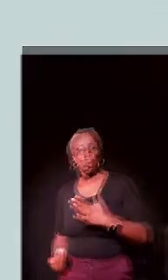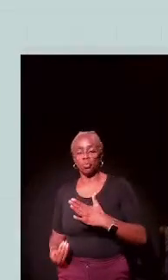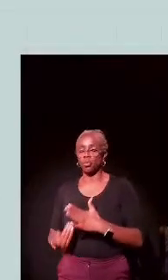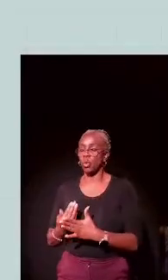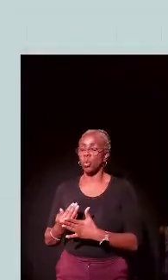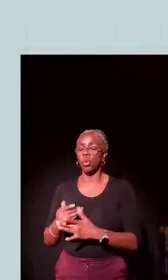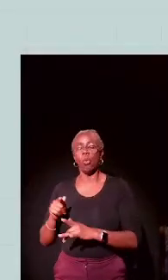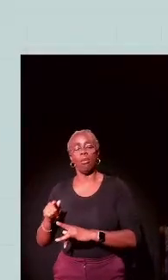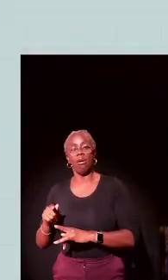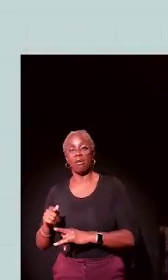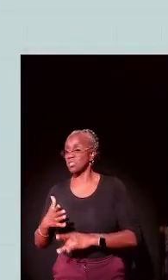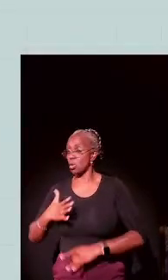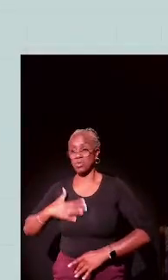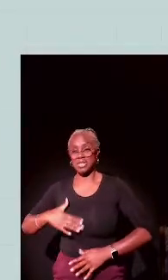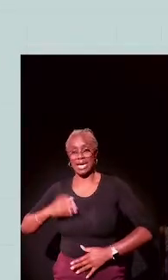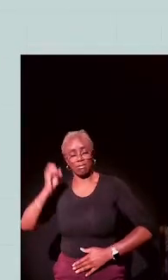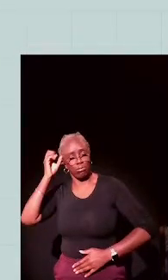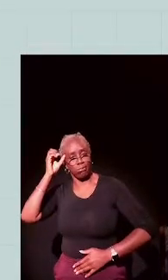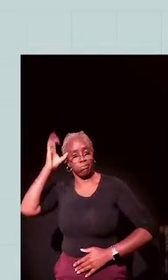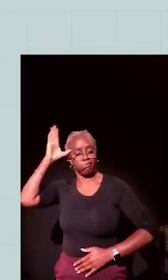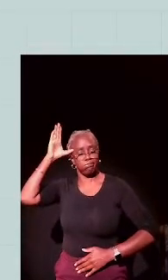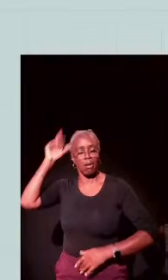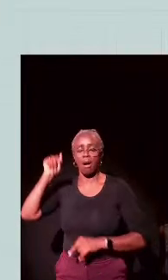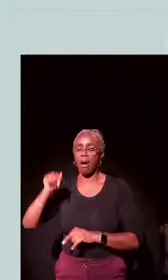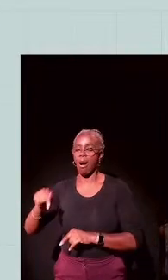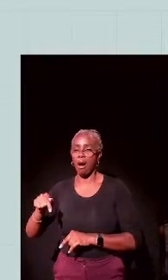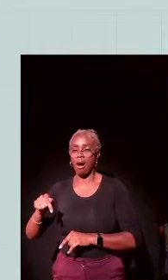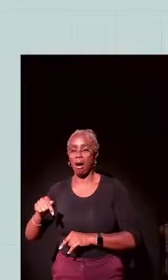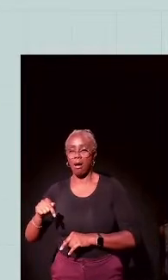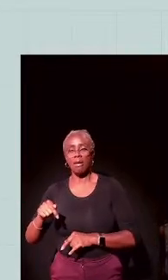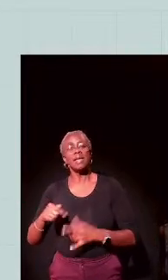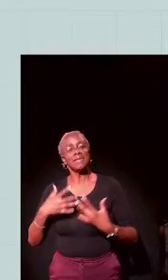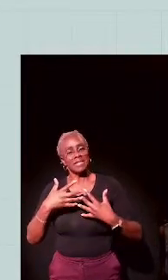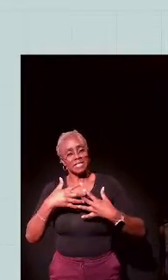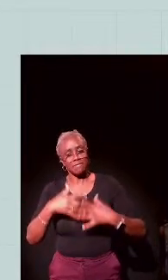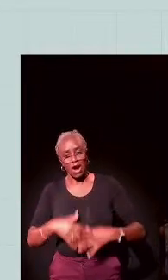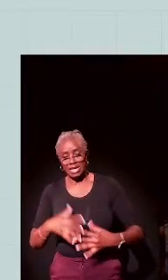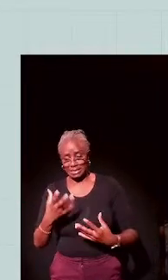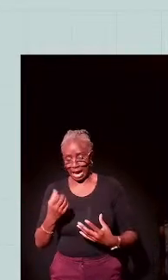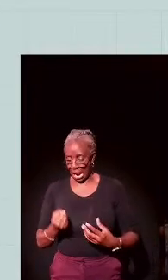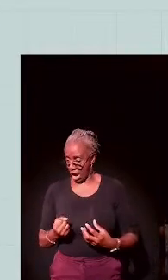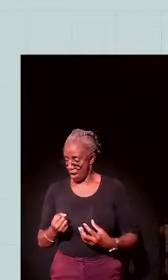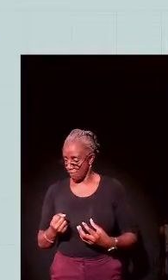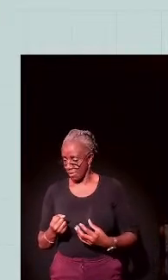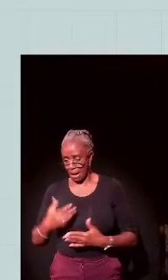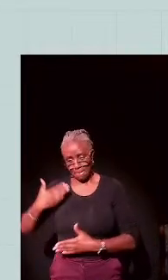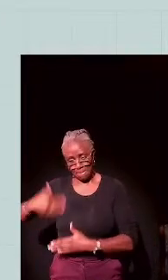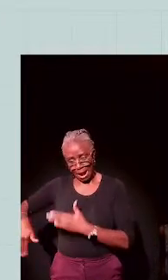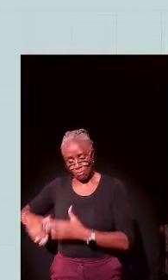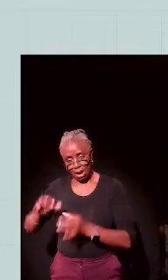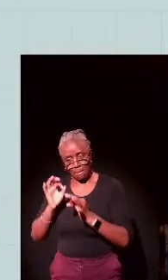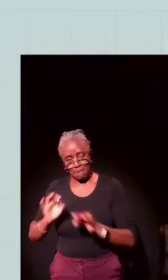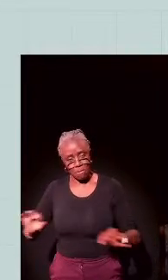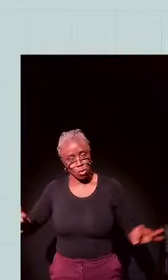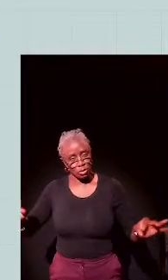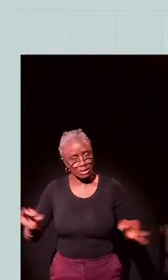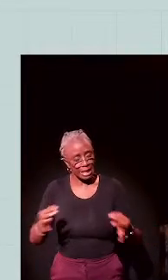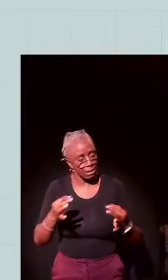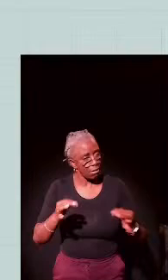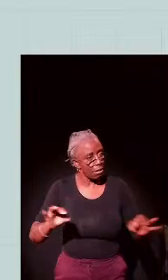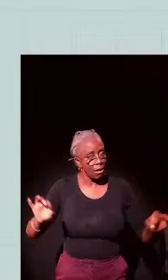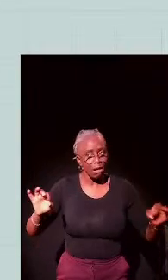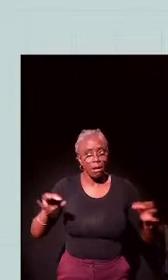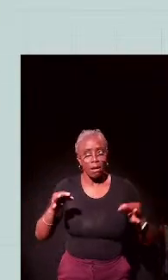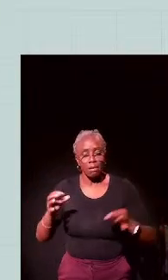ability or knowledge. The premise of the device actually was that you had a piece of music playing in the background. It expected